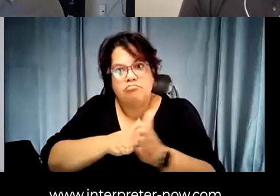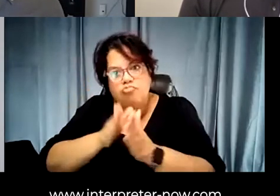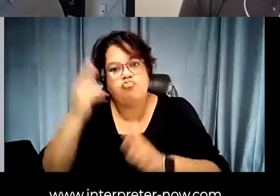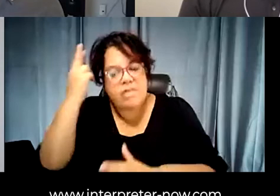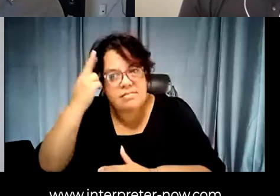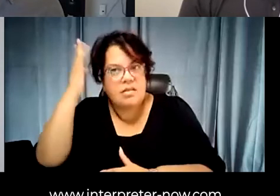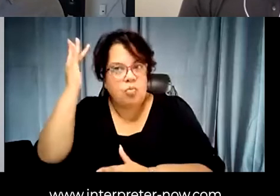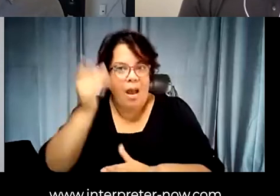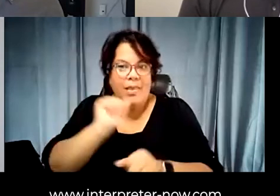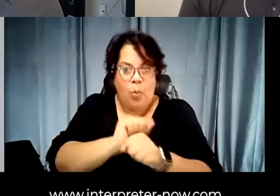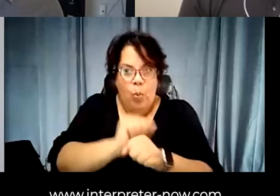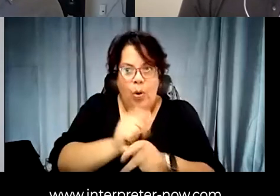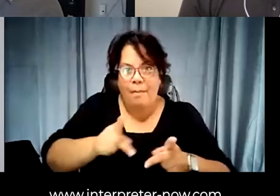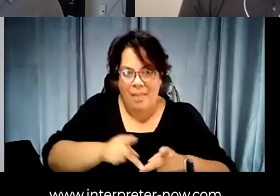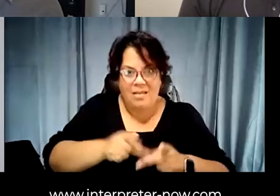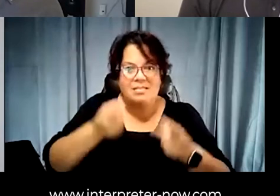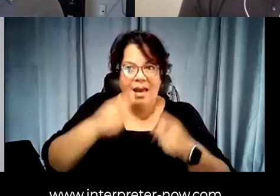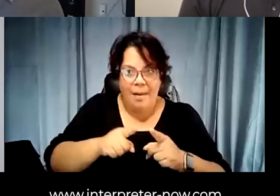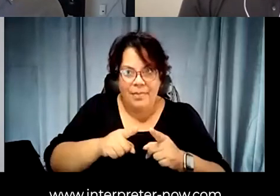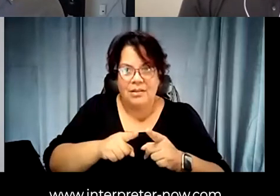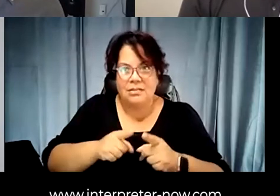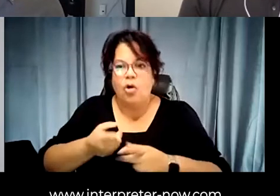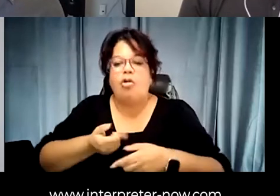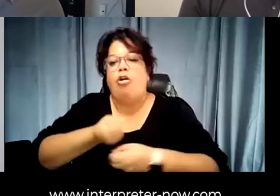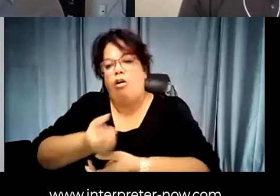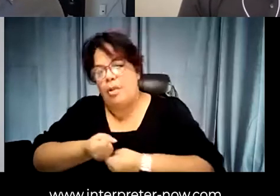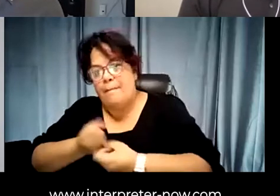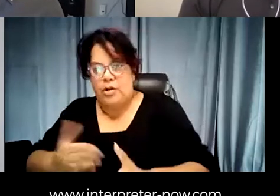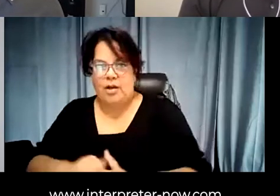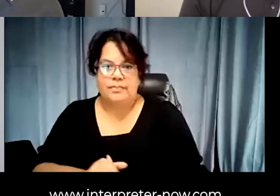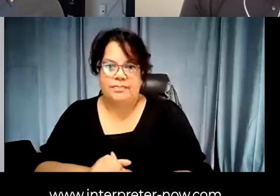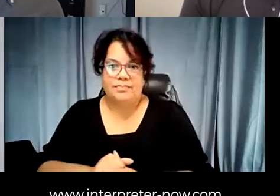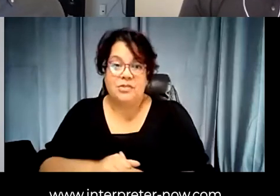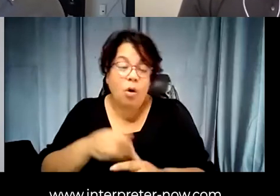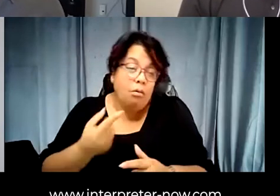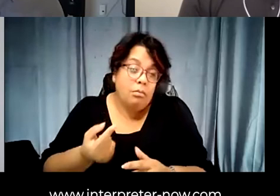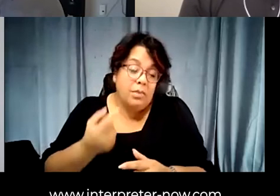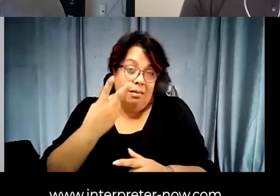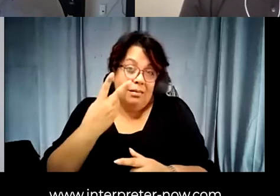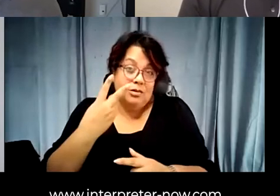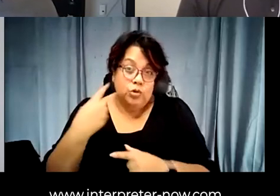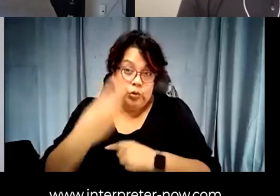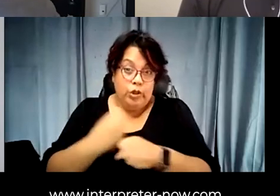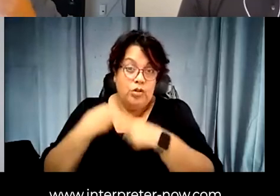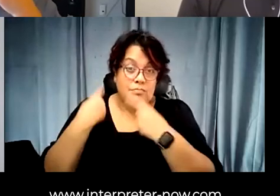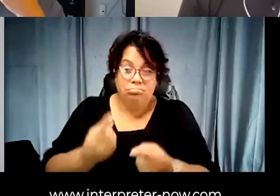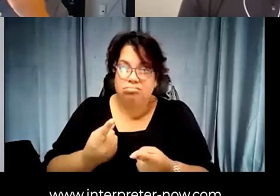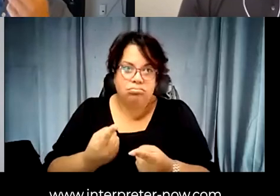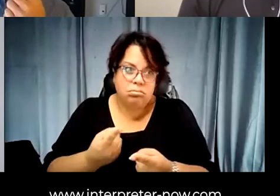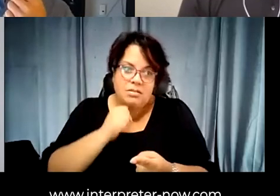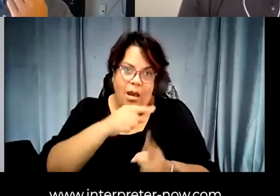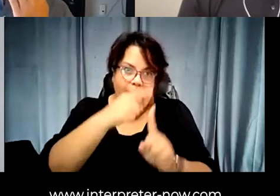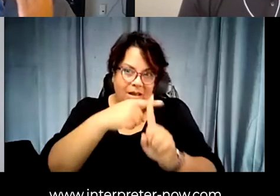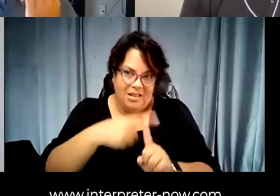the changes over the past 2 years don't quite line up to favorable conditions in many of those buckets,